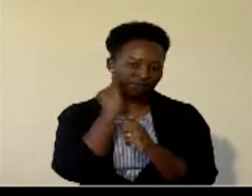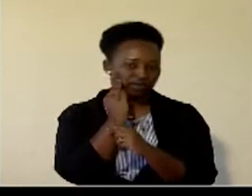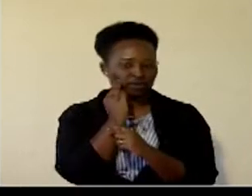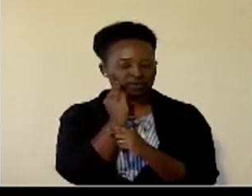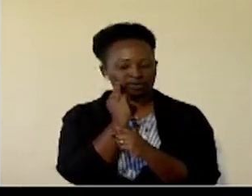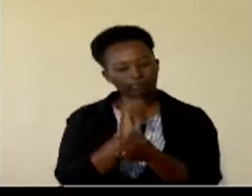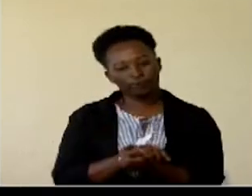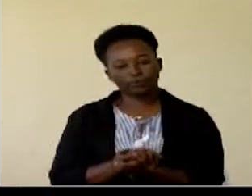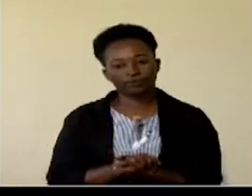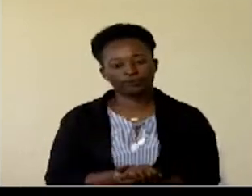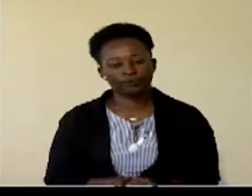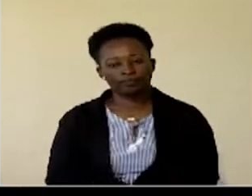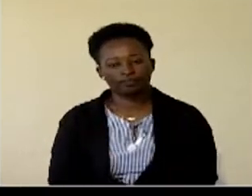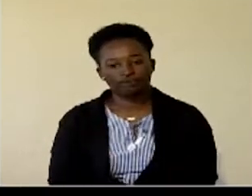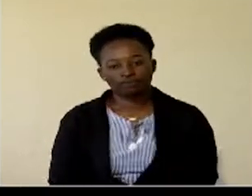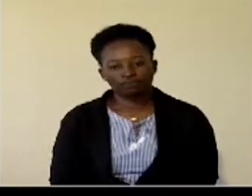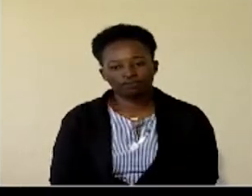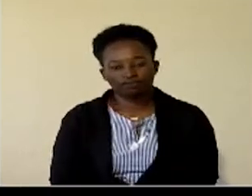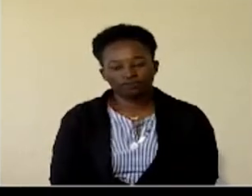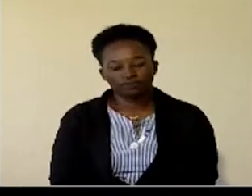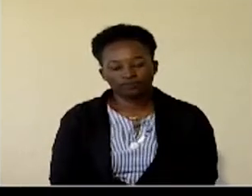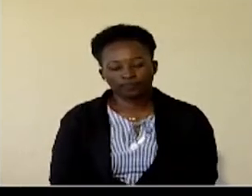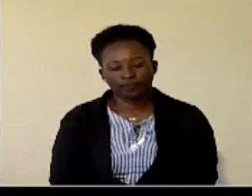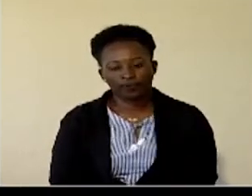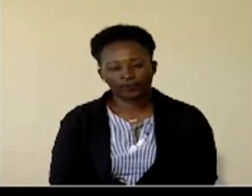Of 5 million.